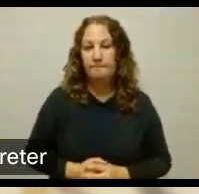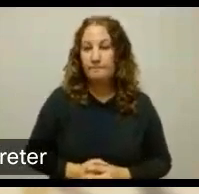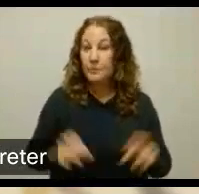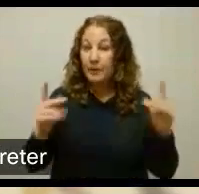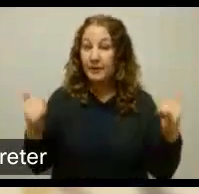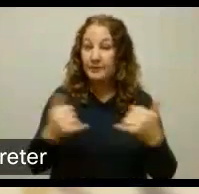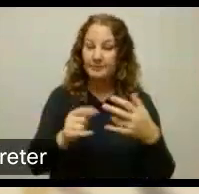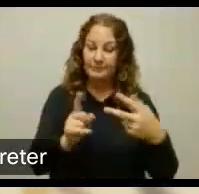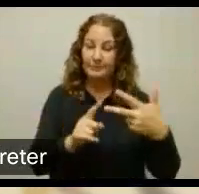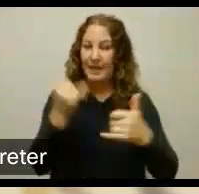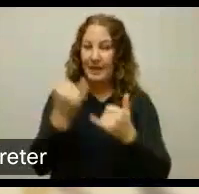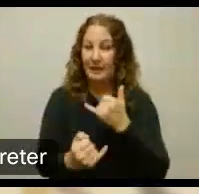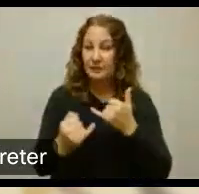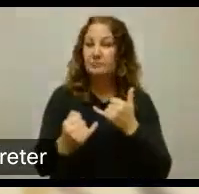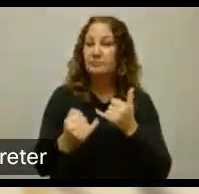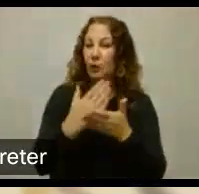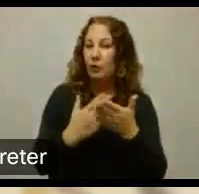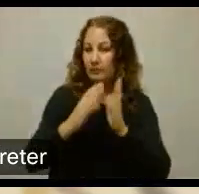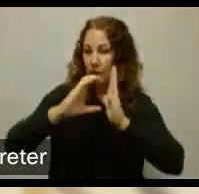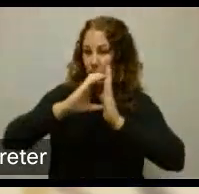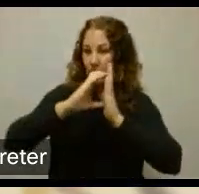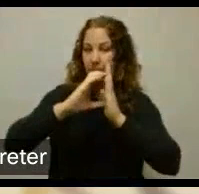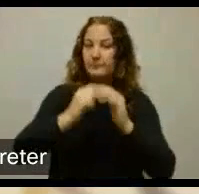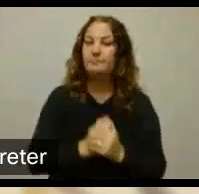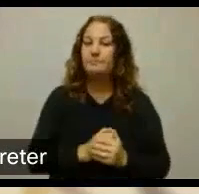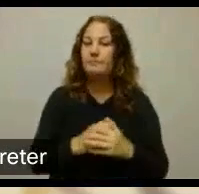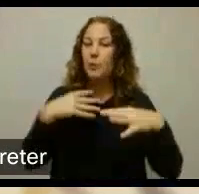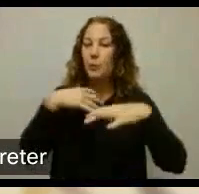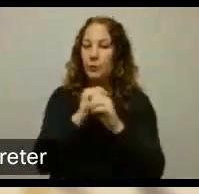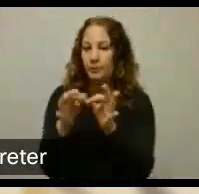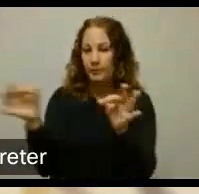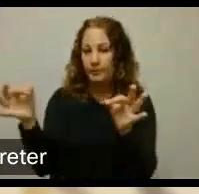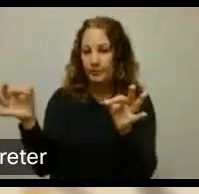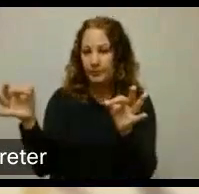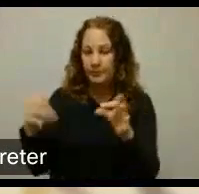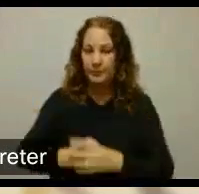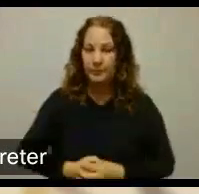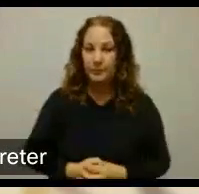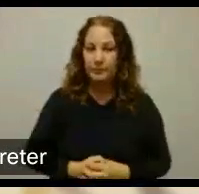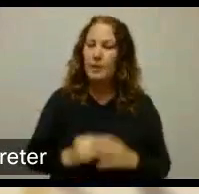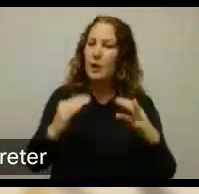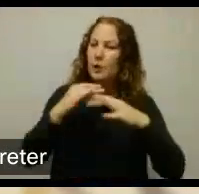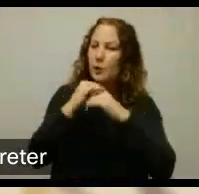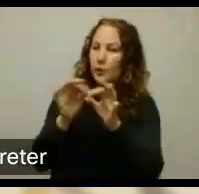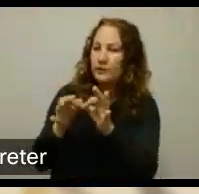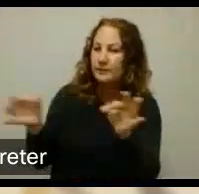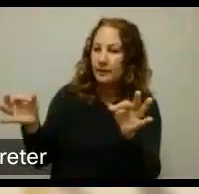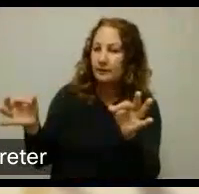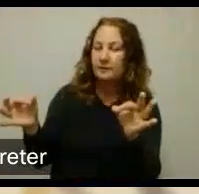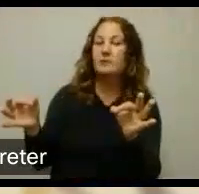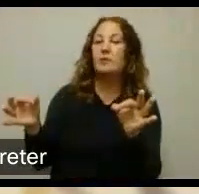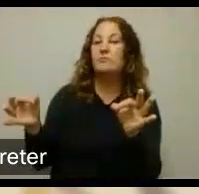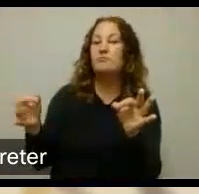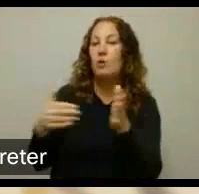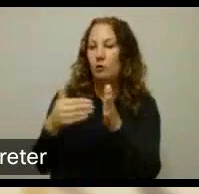Okay, the last part in a paragraph is your concluding sentence. A concluding sentence is often